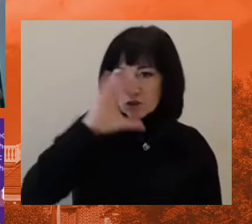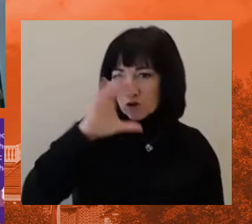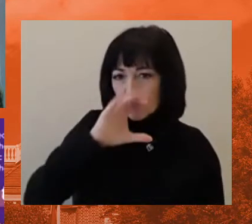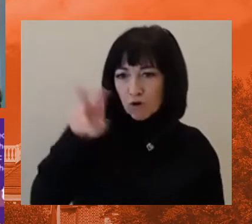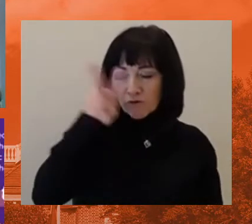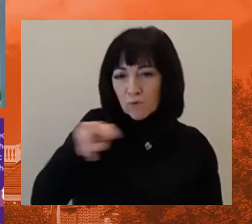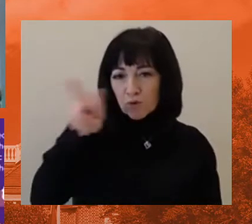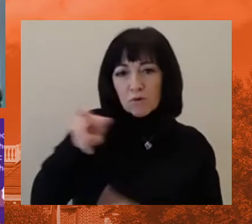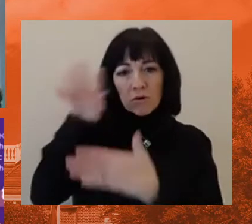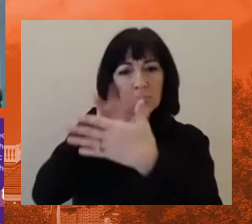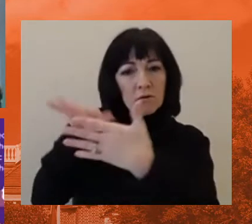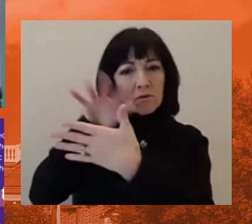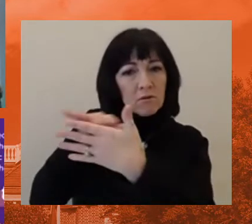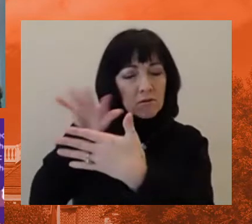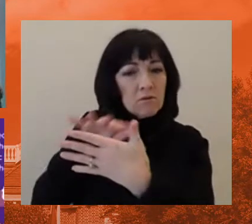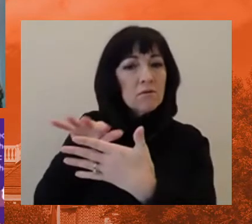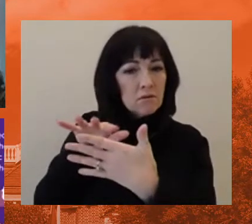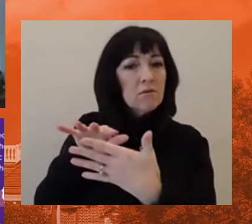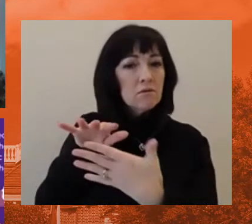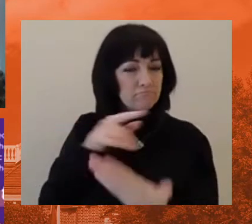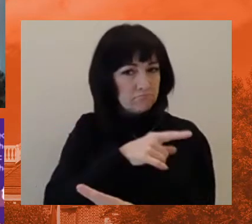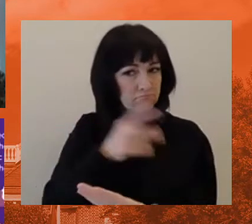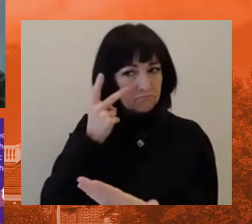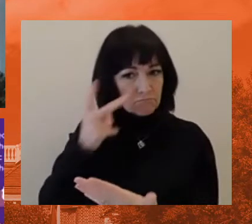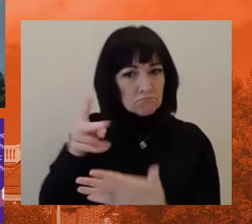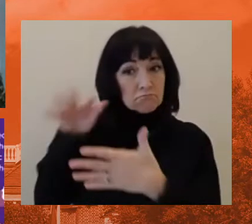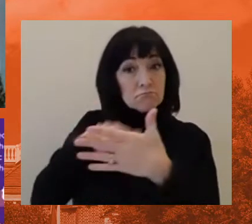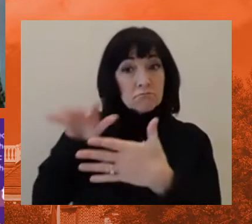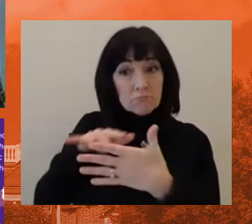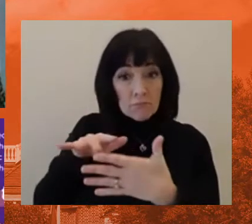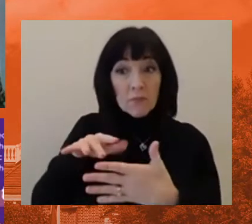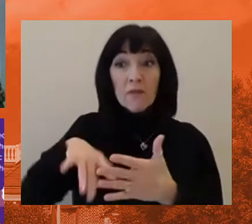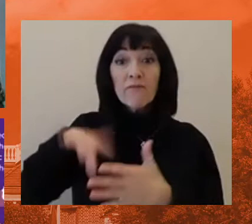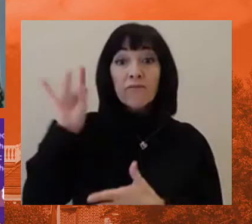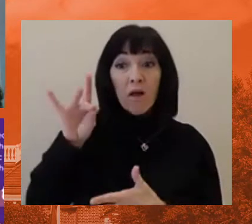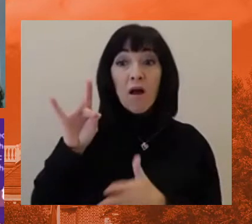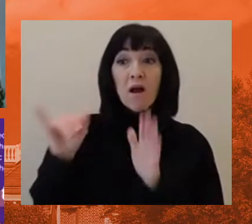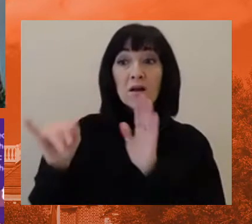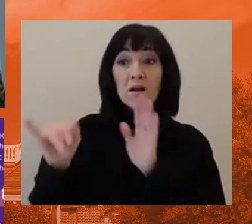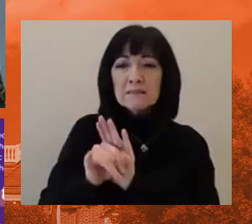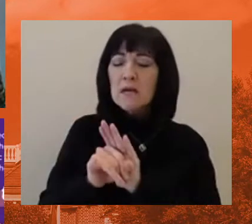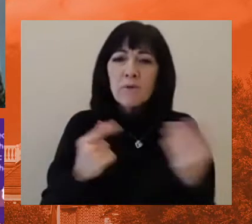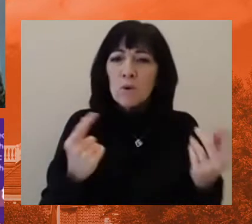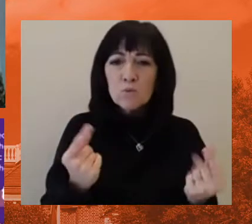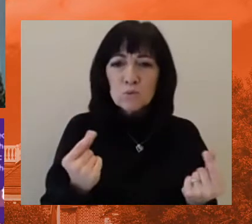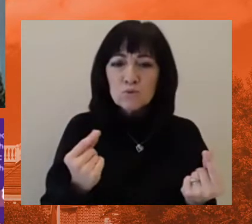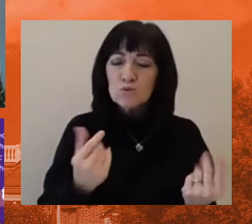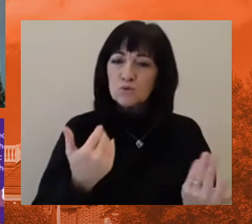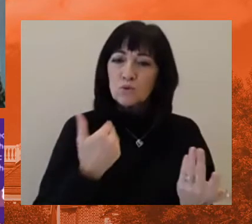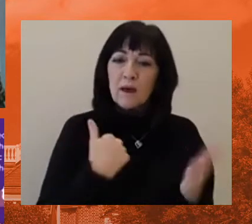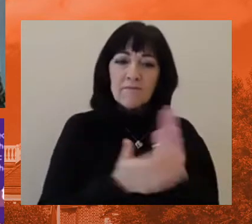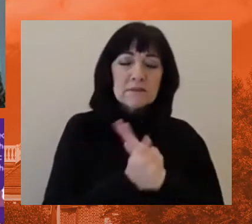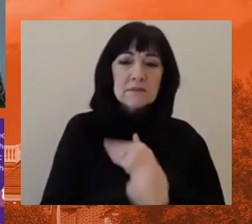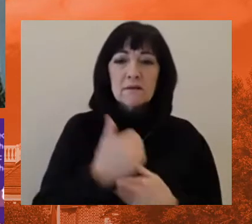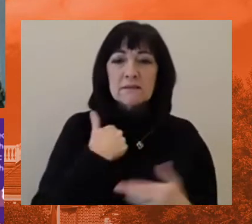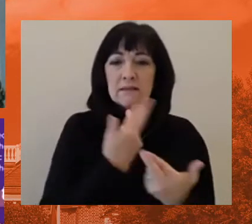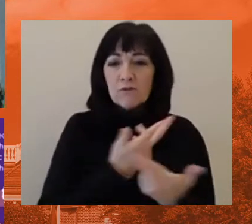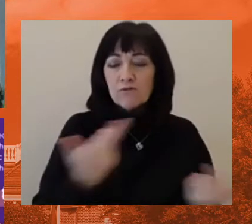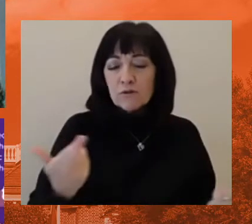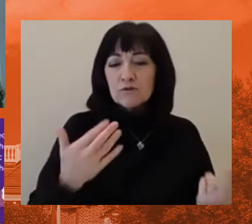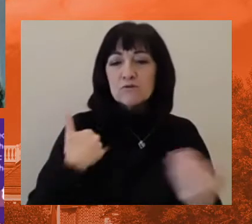discover that there are concerns. Reducing teen dating violence will take all of us working together, and this